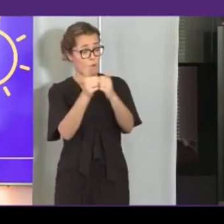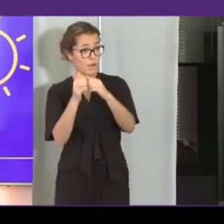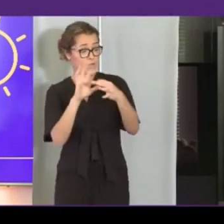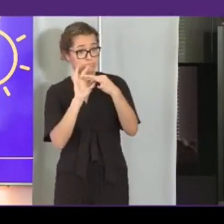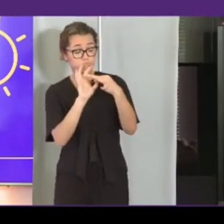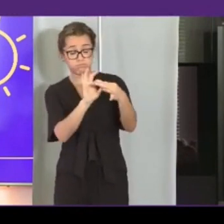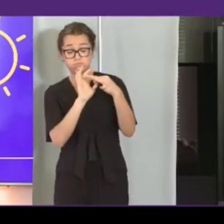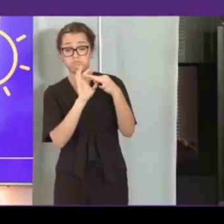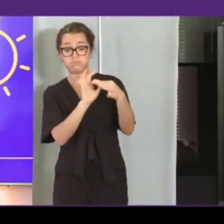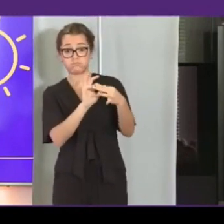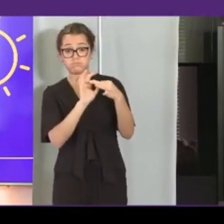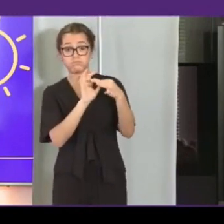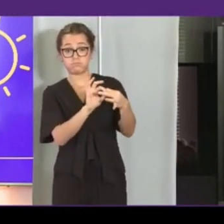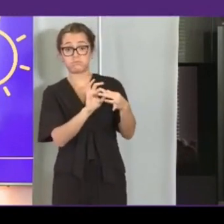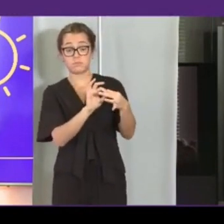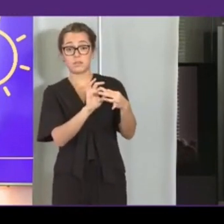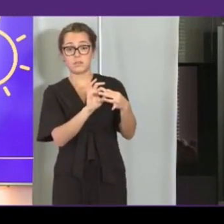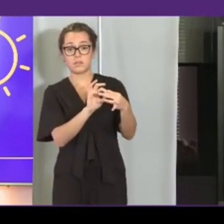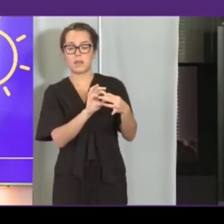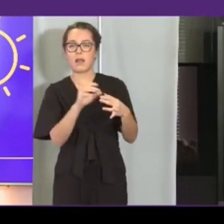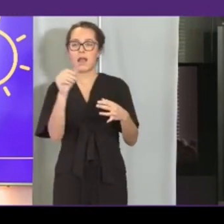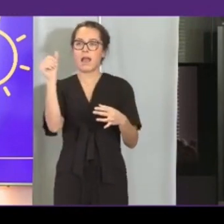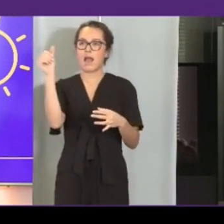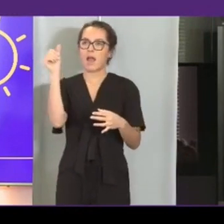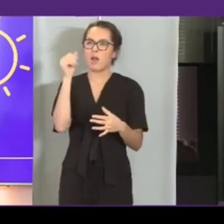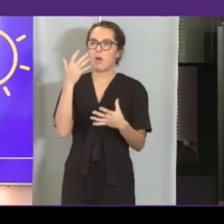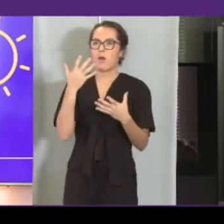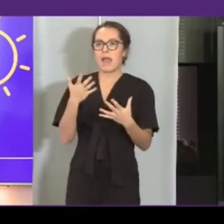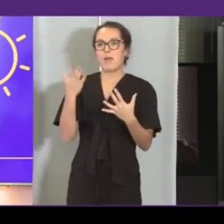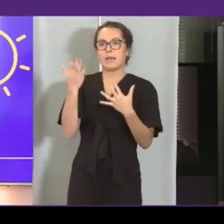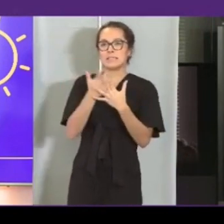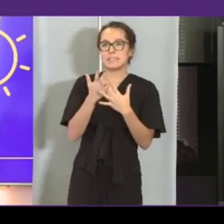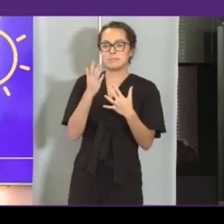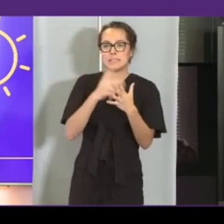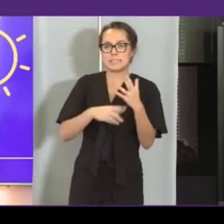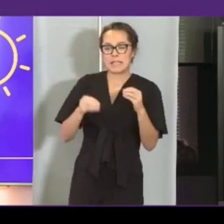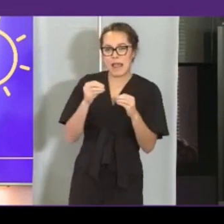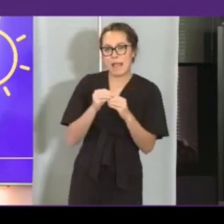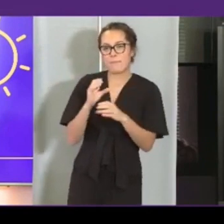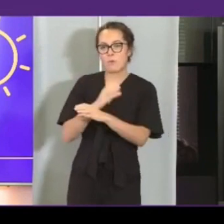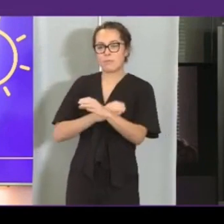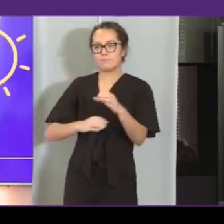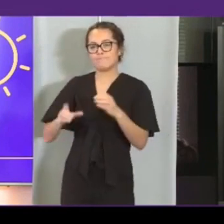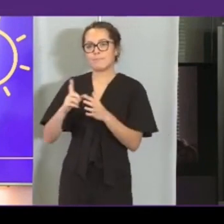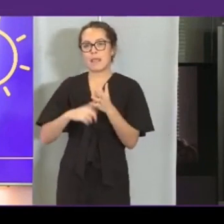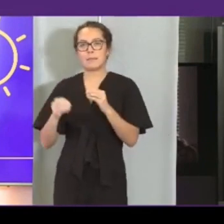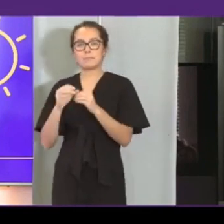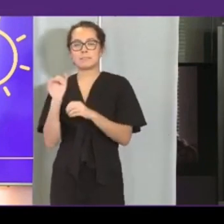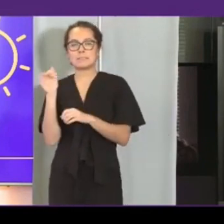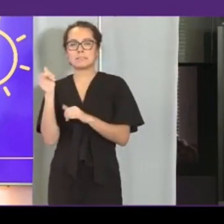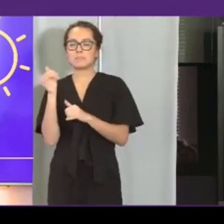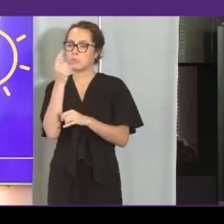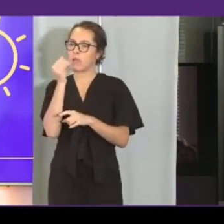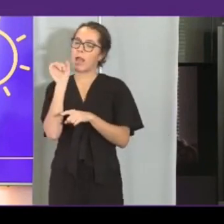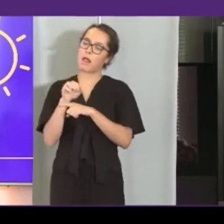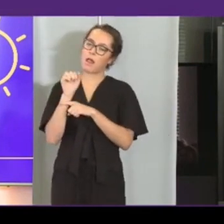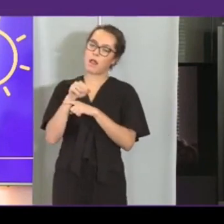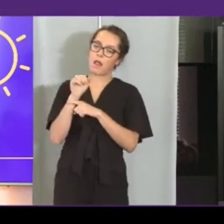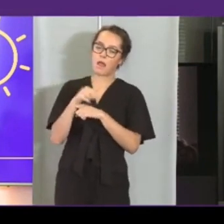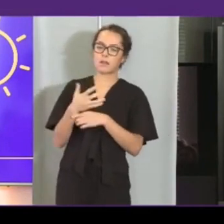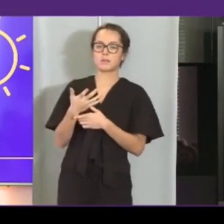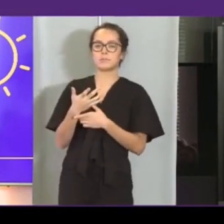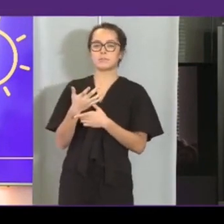I know we do take accessibility empathy labs for granted now. They've been around for a few years, but there's still an untapped